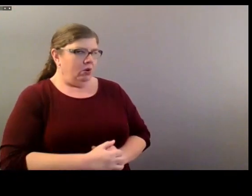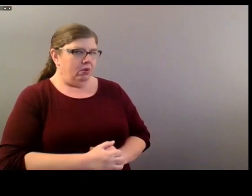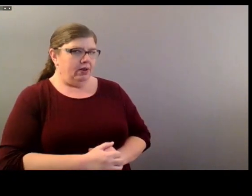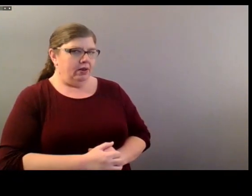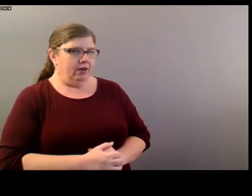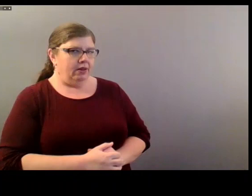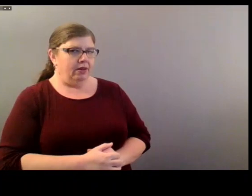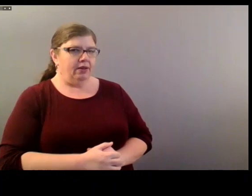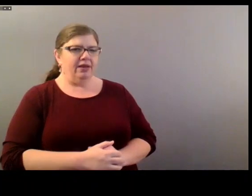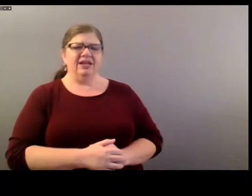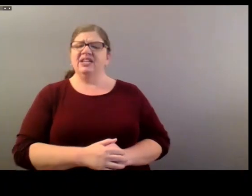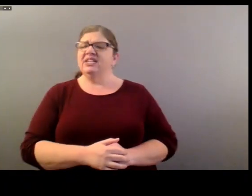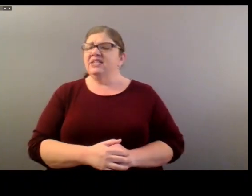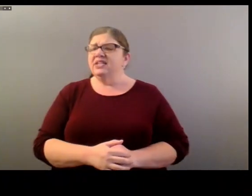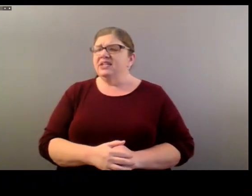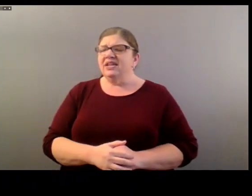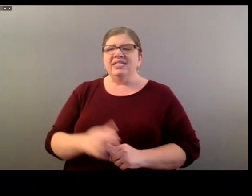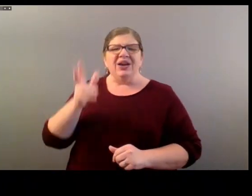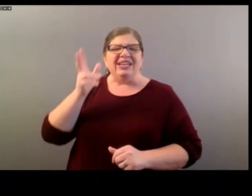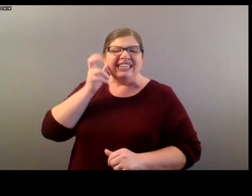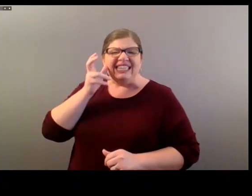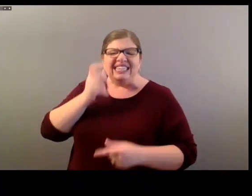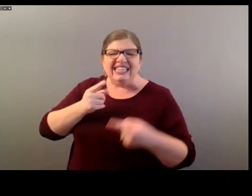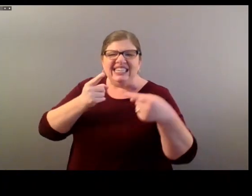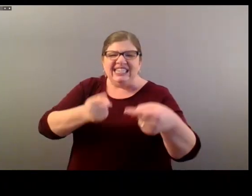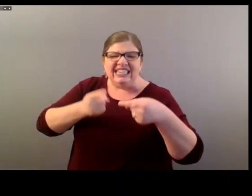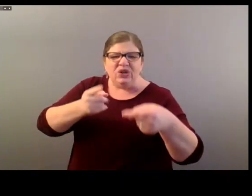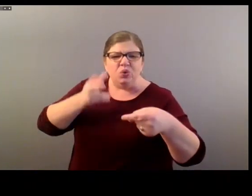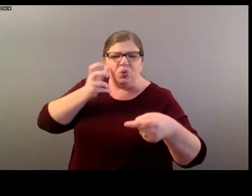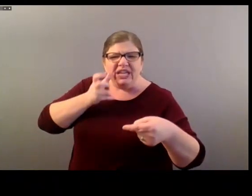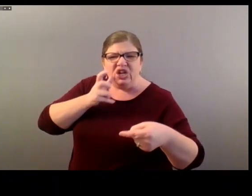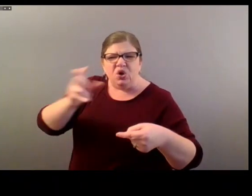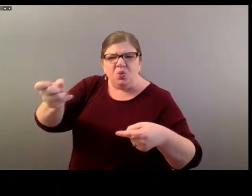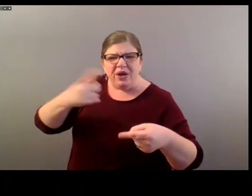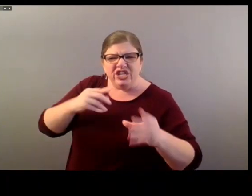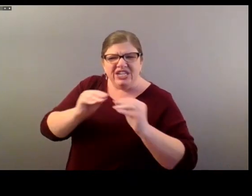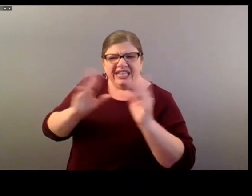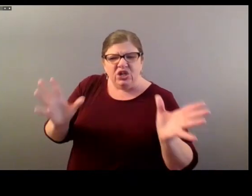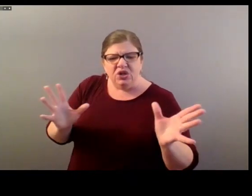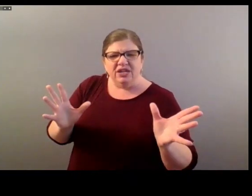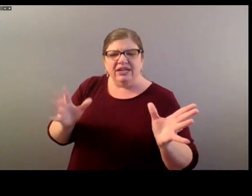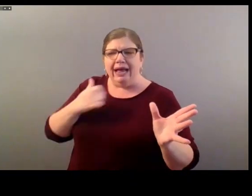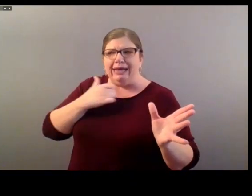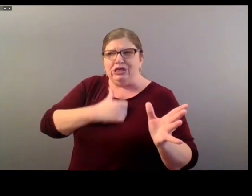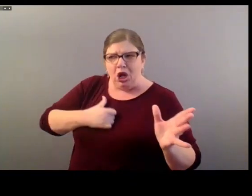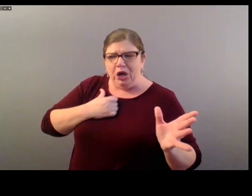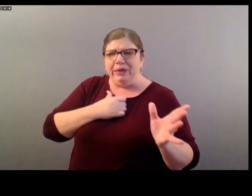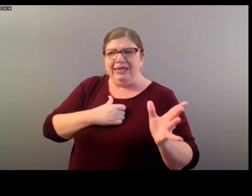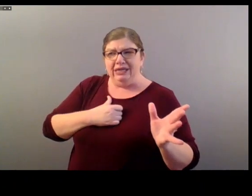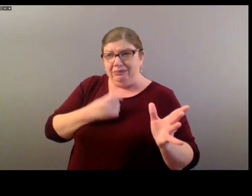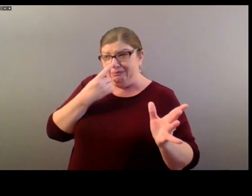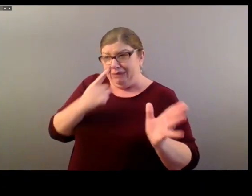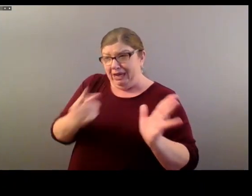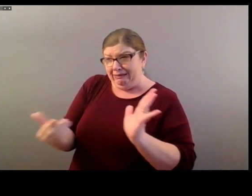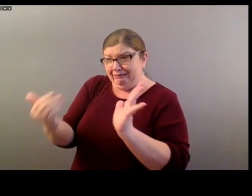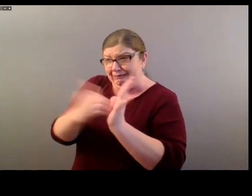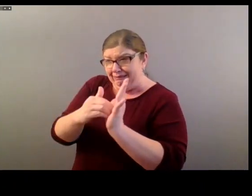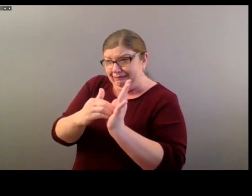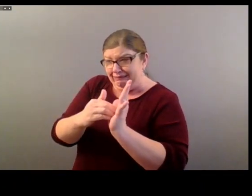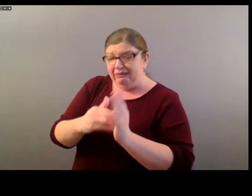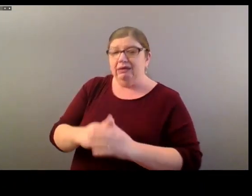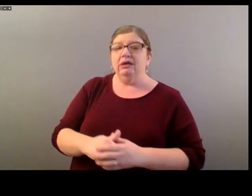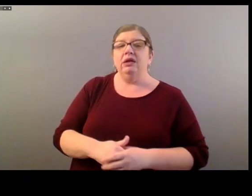Sorry, I wasn't able to hear your question clearly. Apology, but could you Oh, repeat no. that? Oh, yeah, of